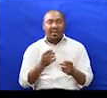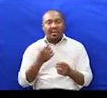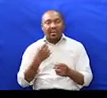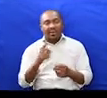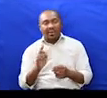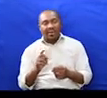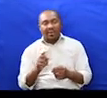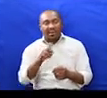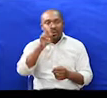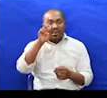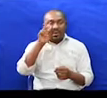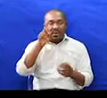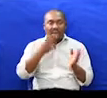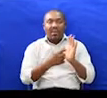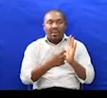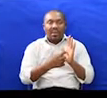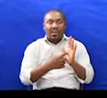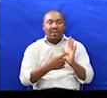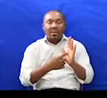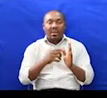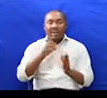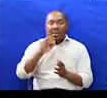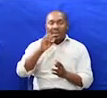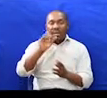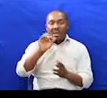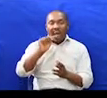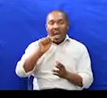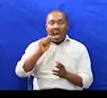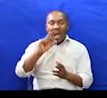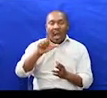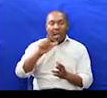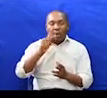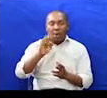is what Dalton forget about.